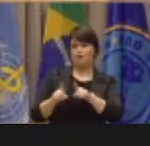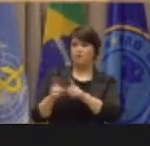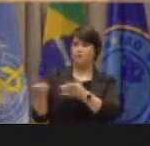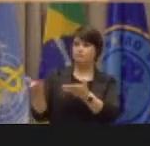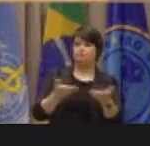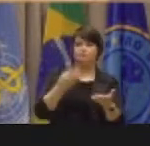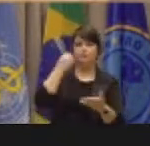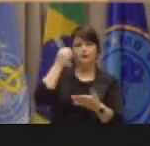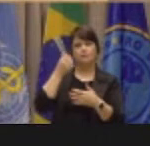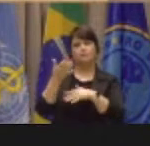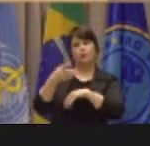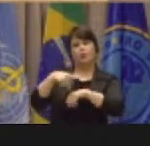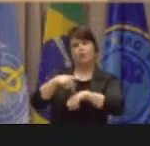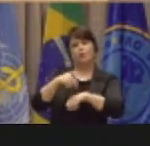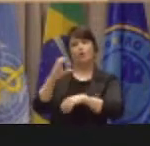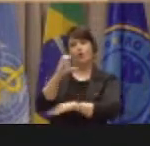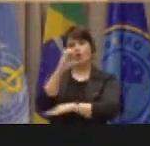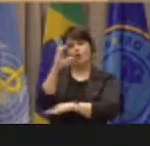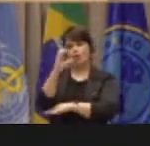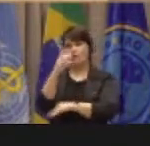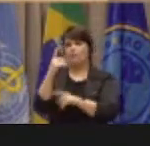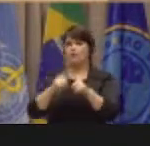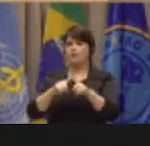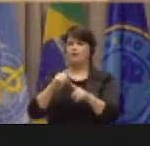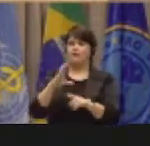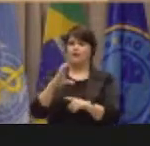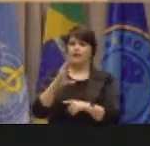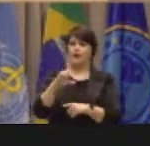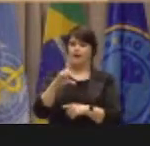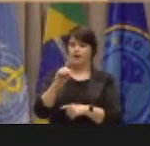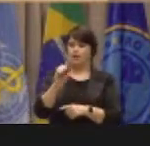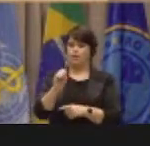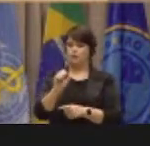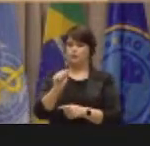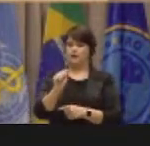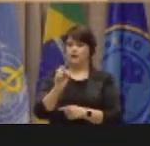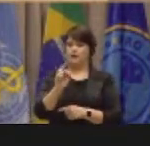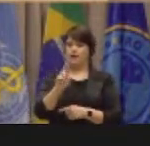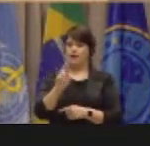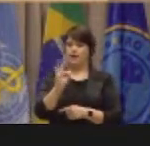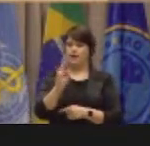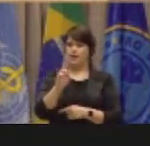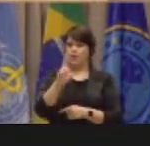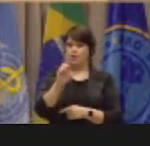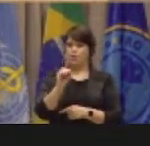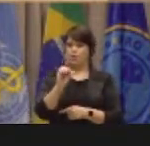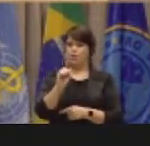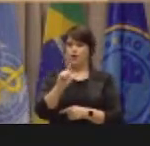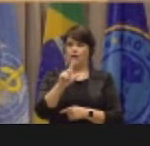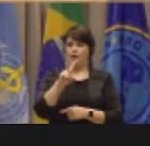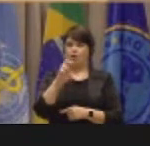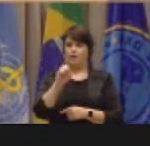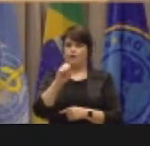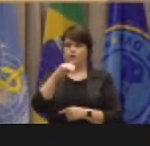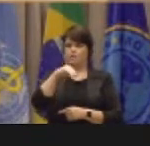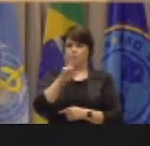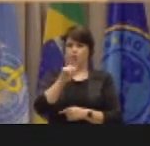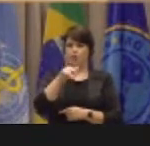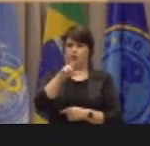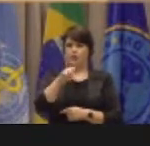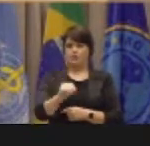I would like to invite to talk about Colombia, Carlos Moreno.